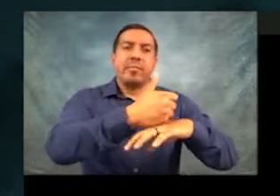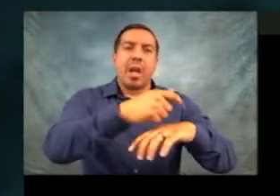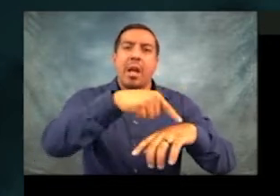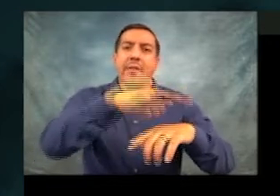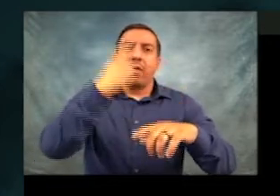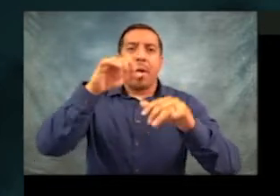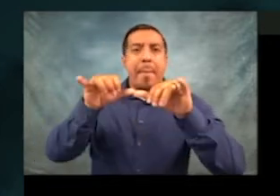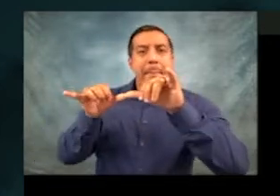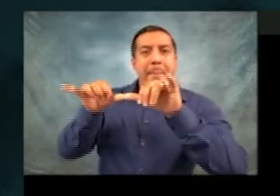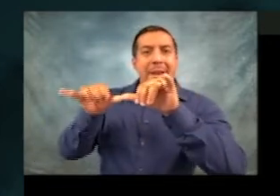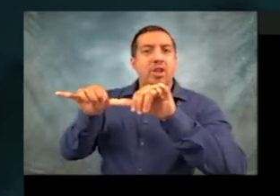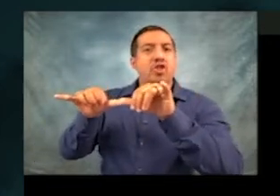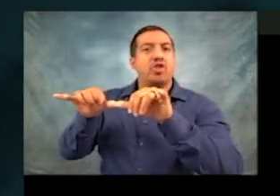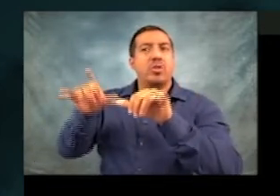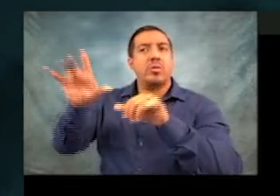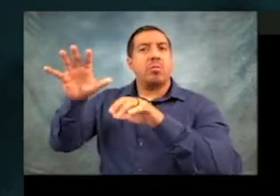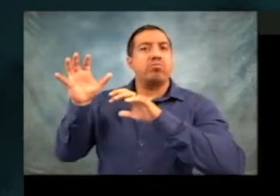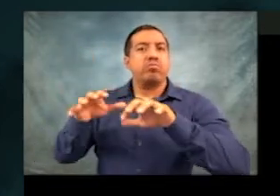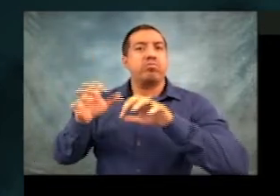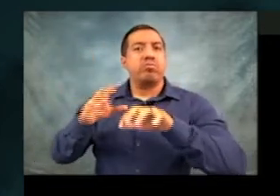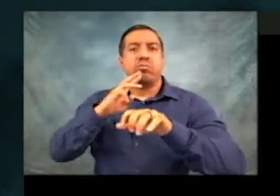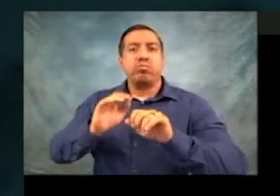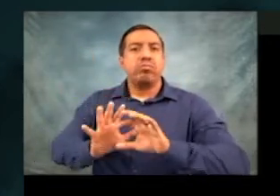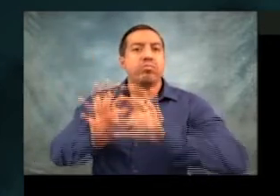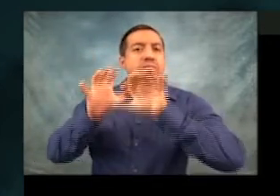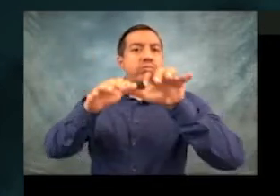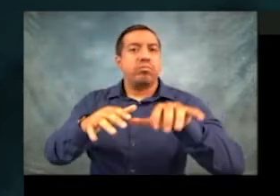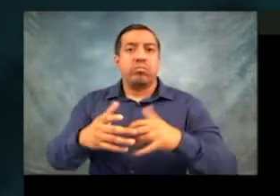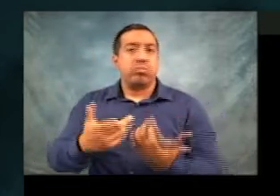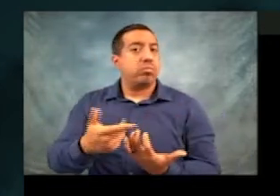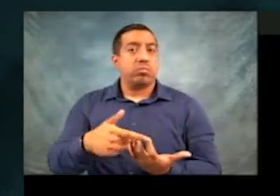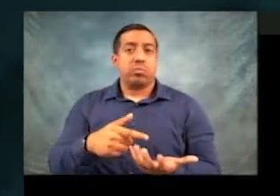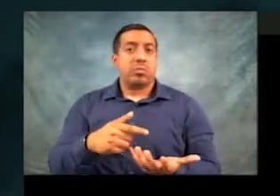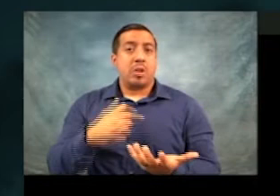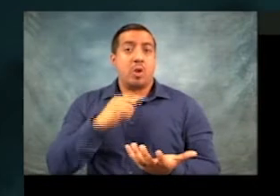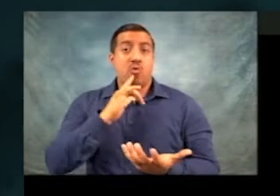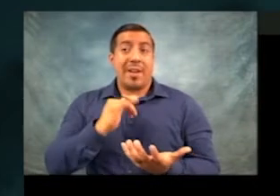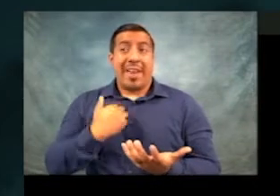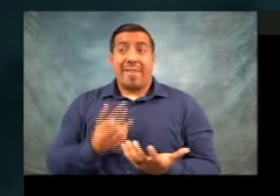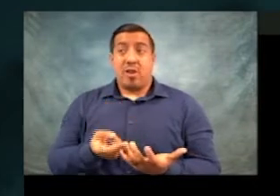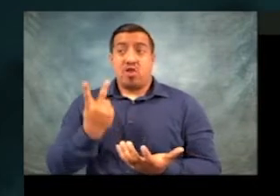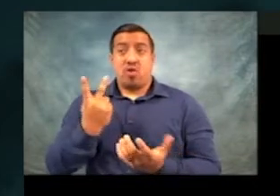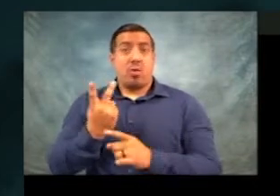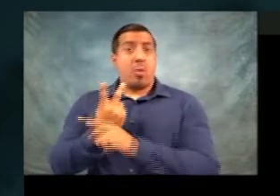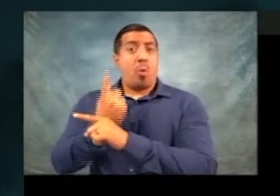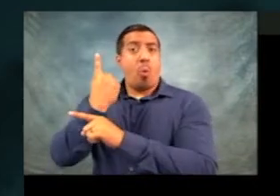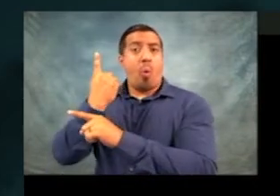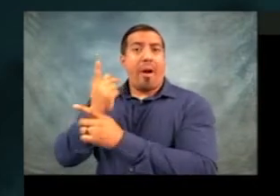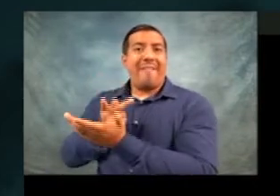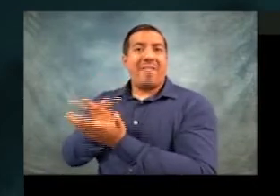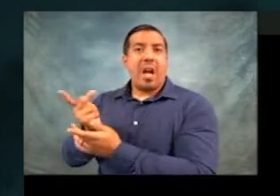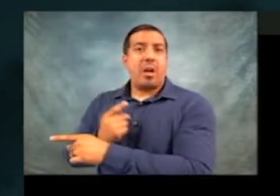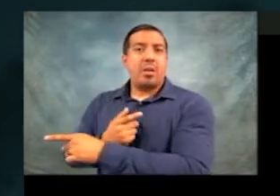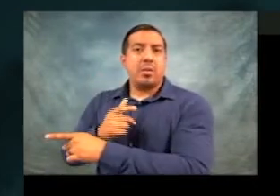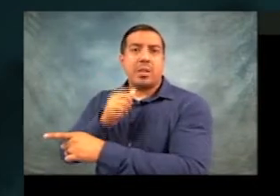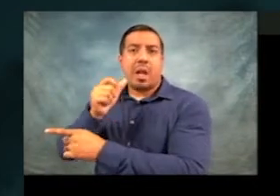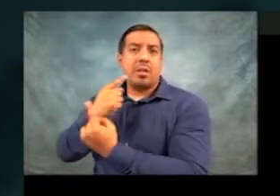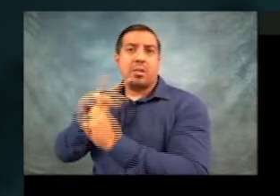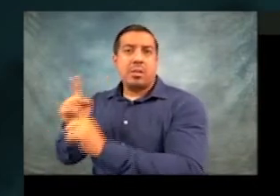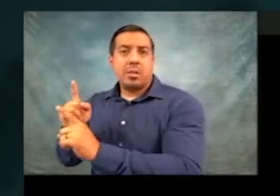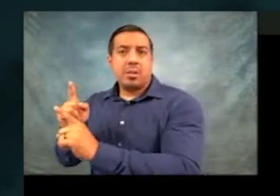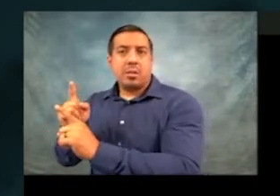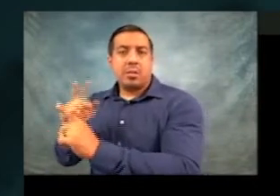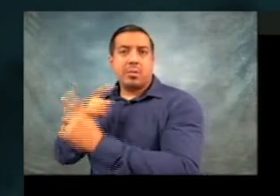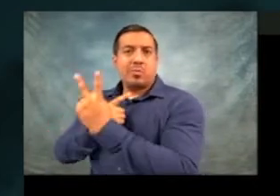measure storm surge. And the ones that we do, there were really only 2, and one of them failed. So we really only